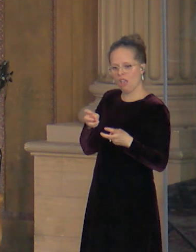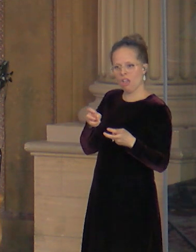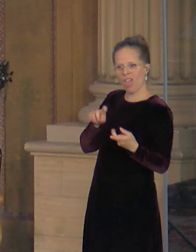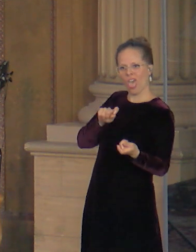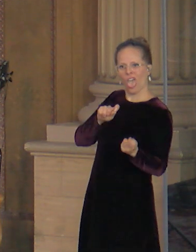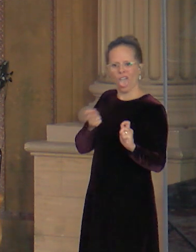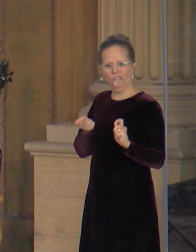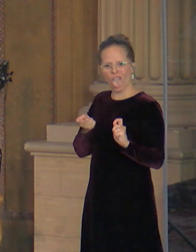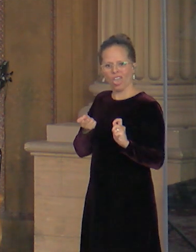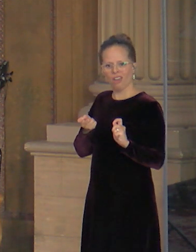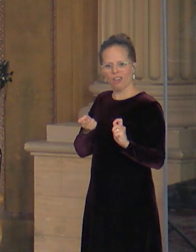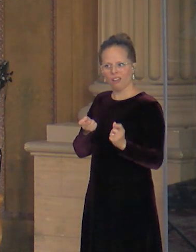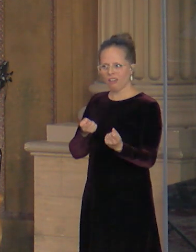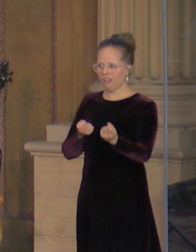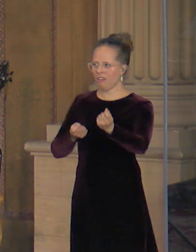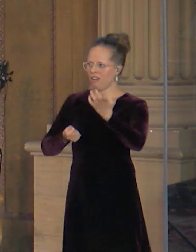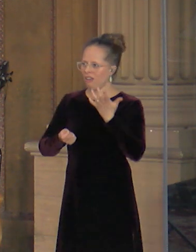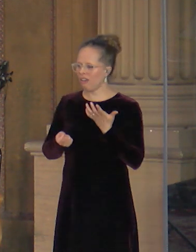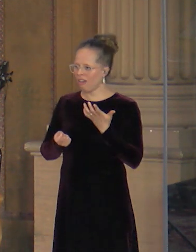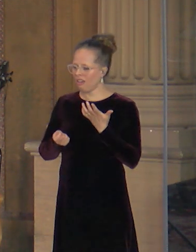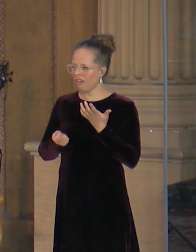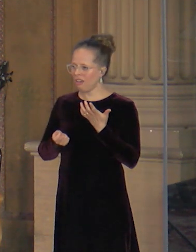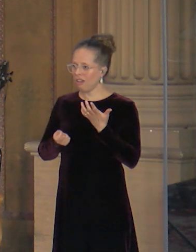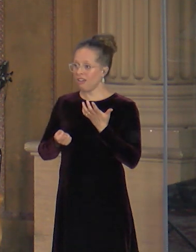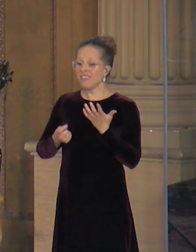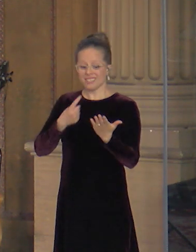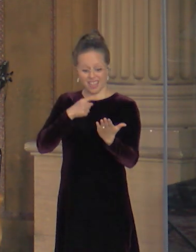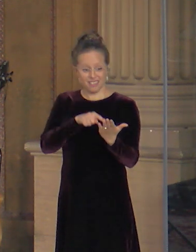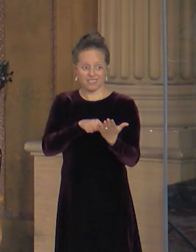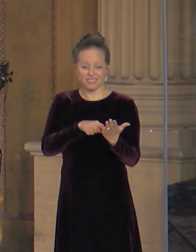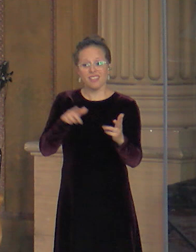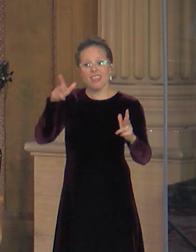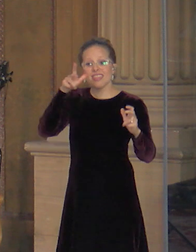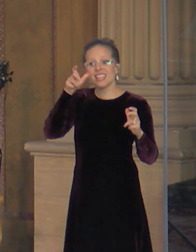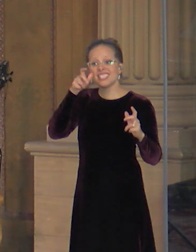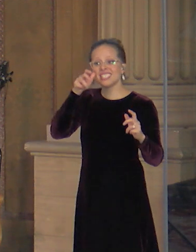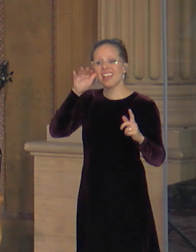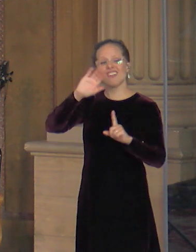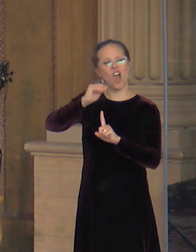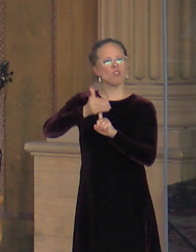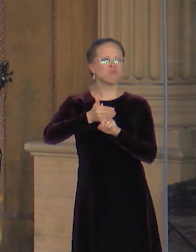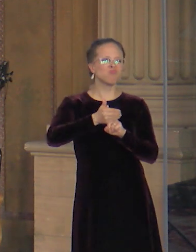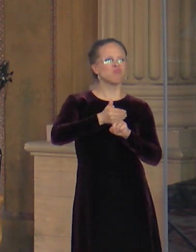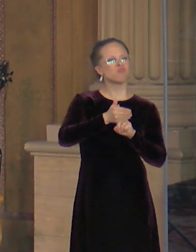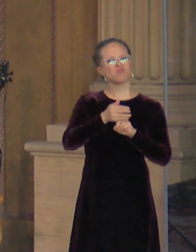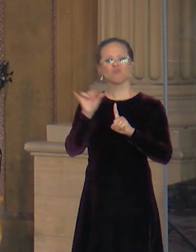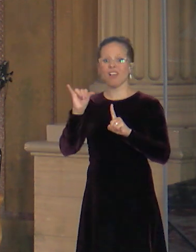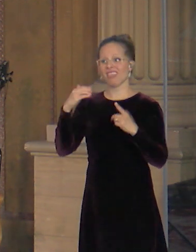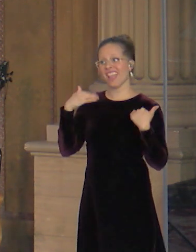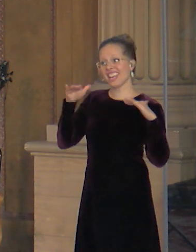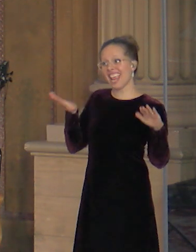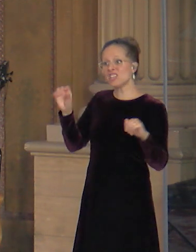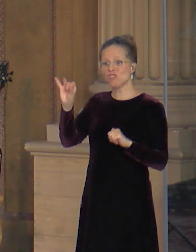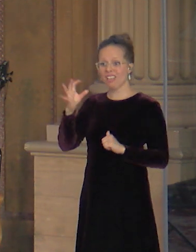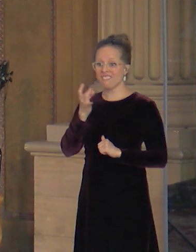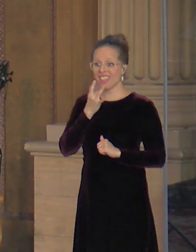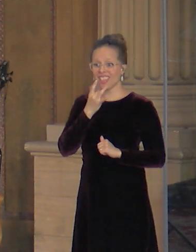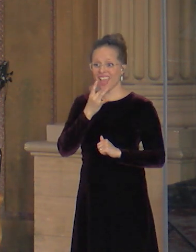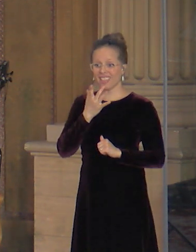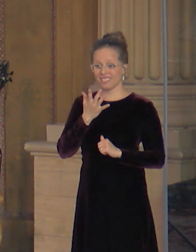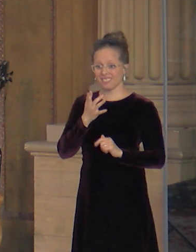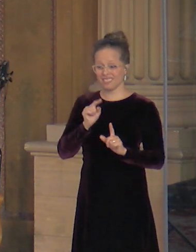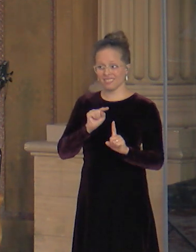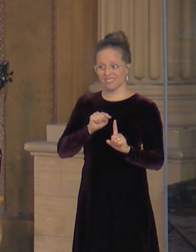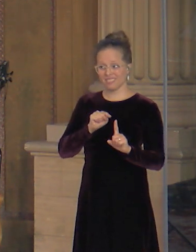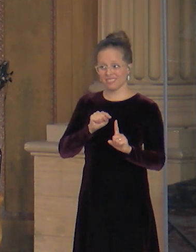scripture says that the devil masquerades as an angel of light he would love to make you believe false things by taking the scripture out of context